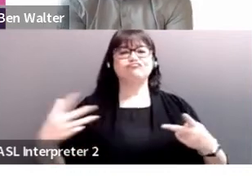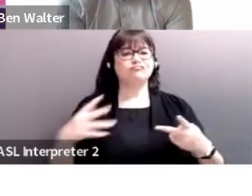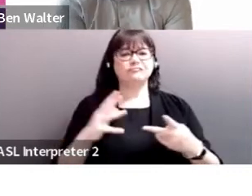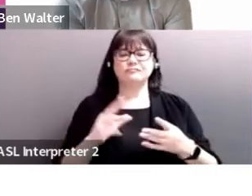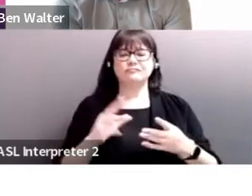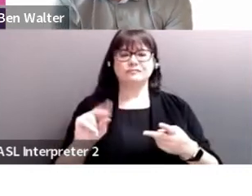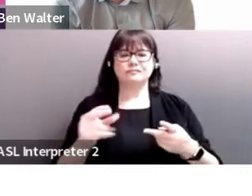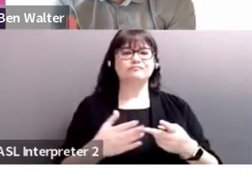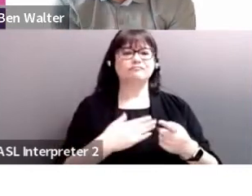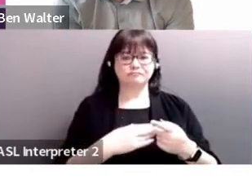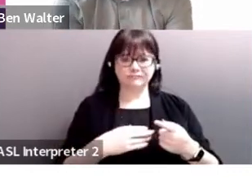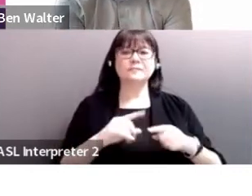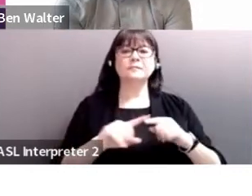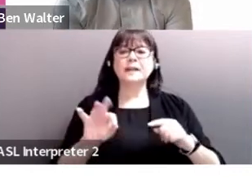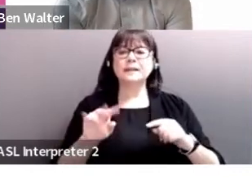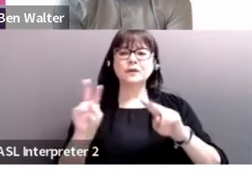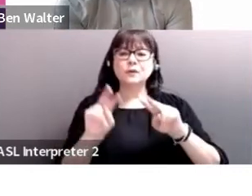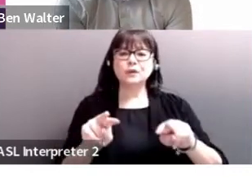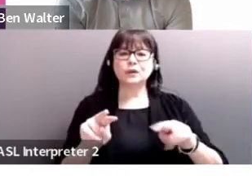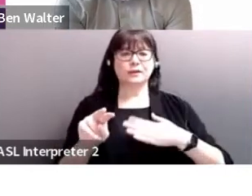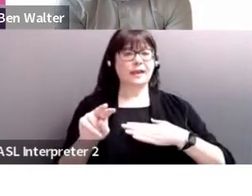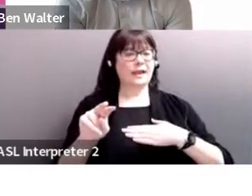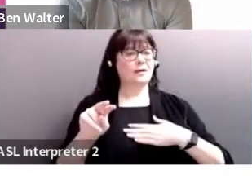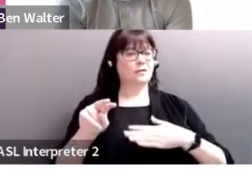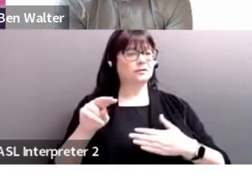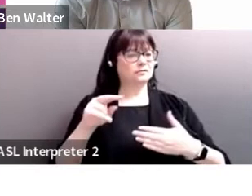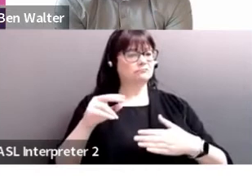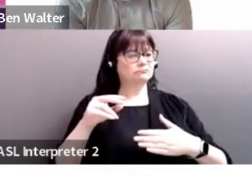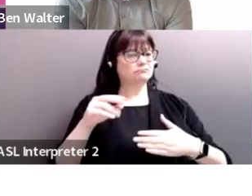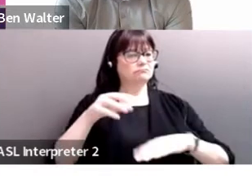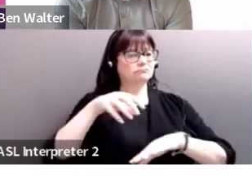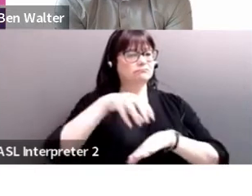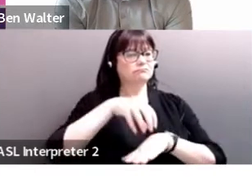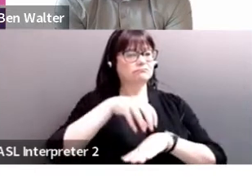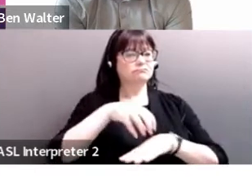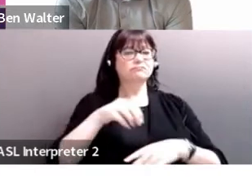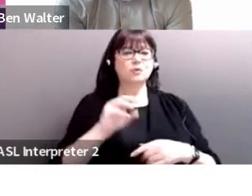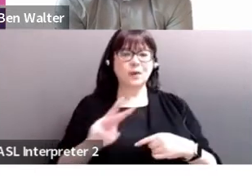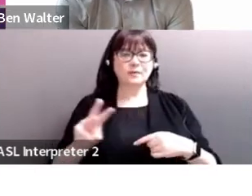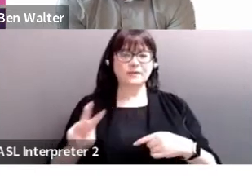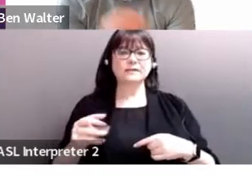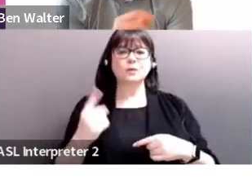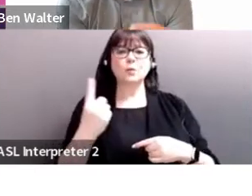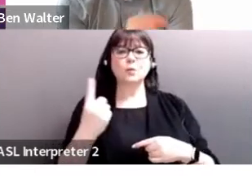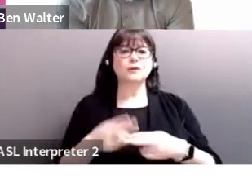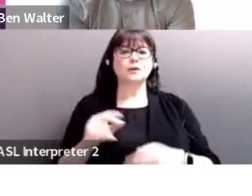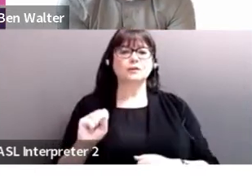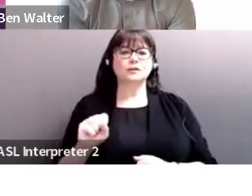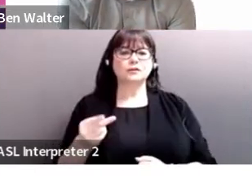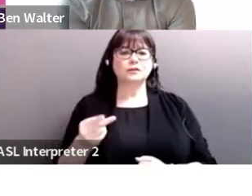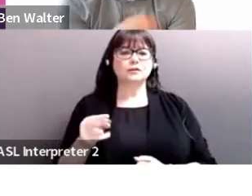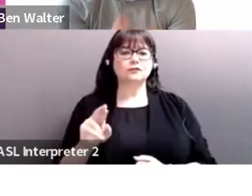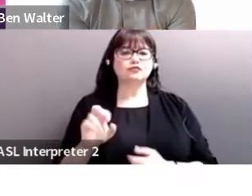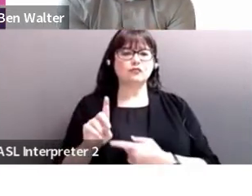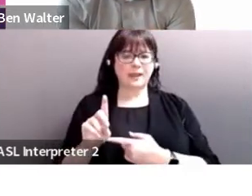platform. Some of the big ones like Shred is a really popular platform that we help connect a ton of our businesses with. So if you'd like more